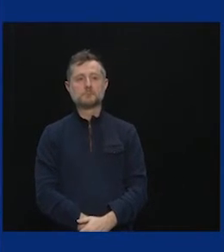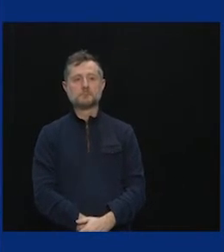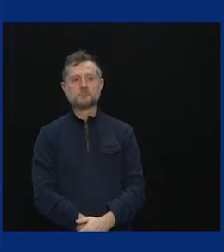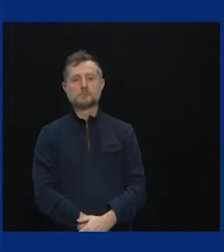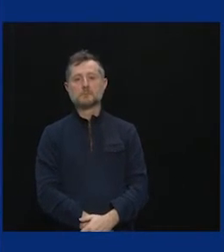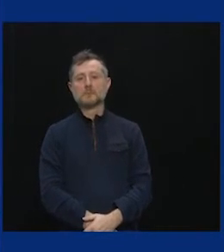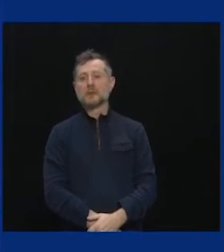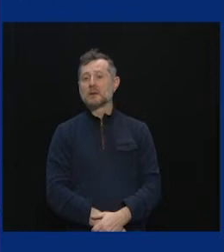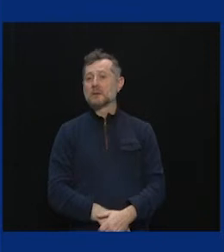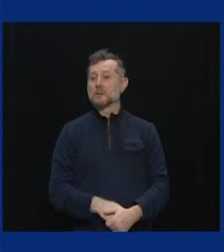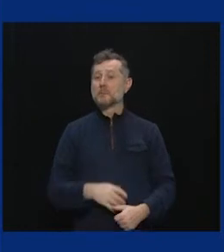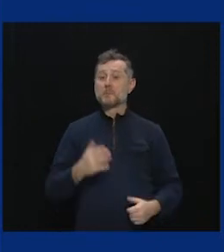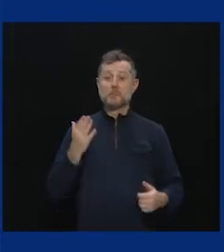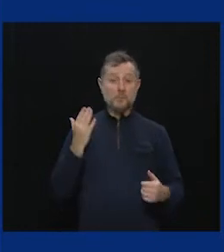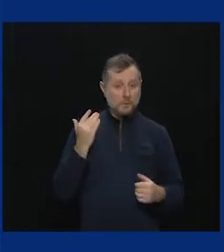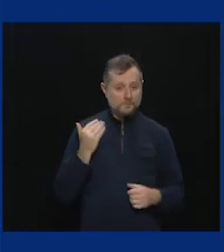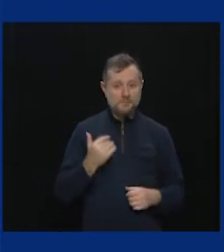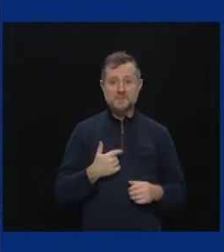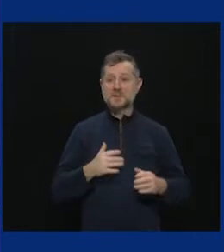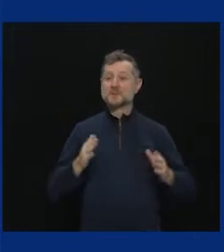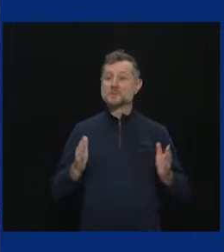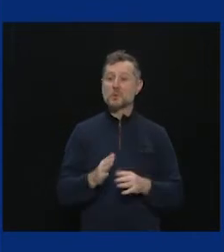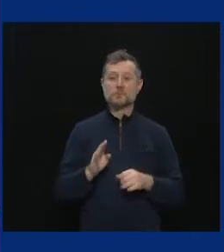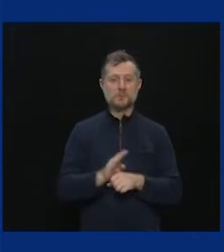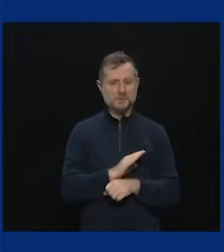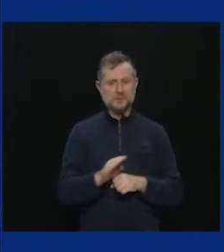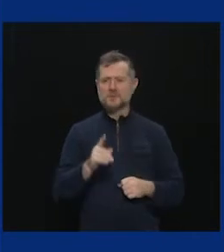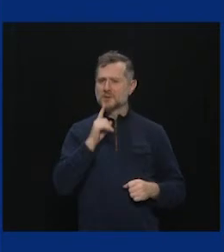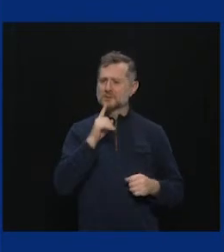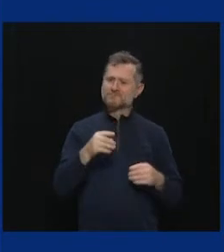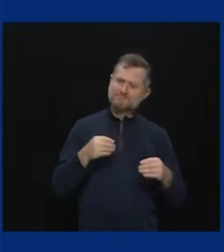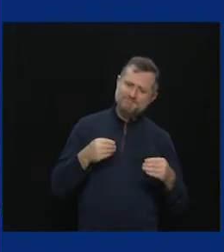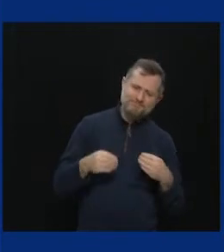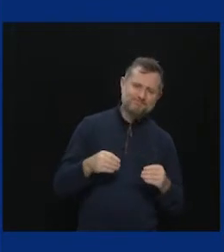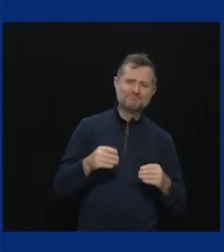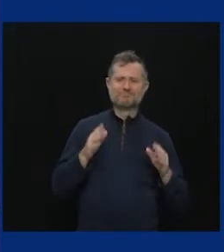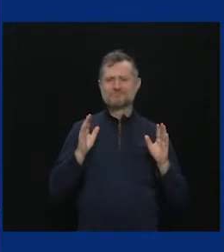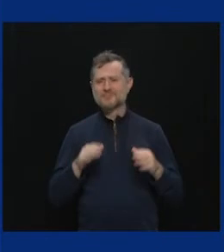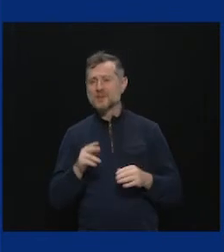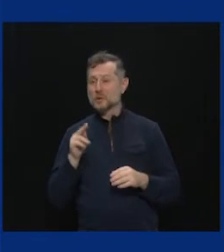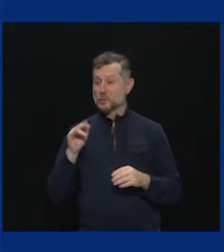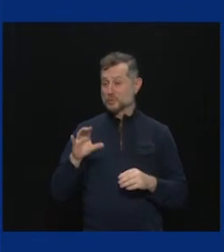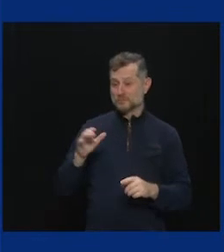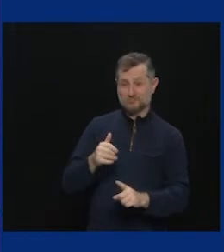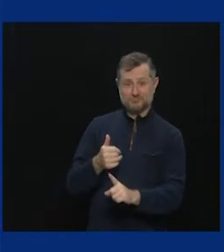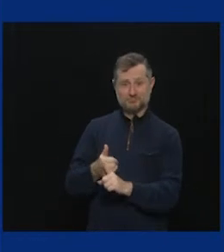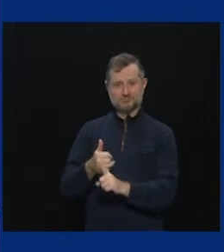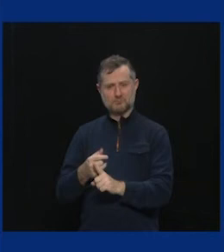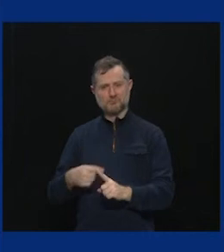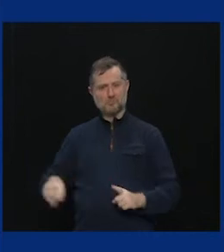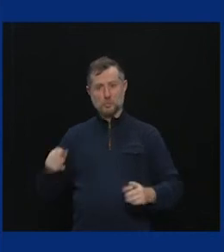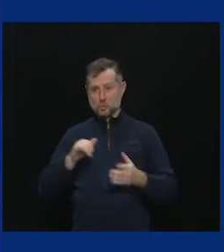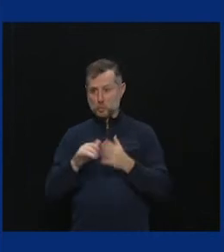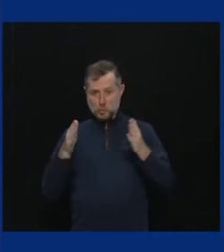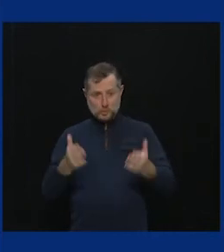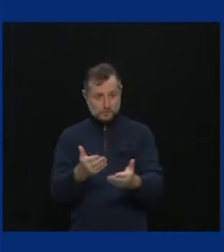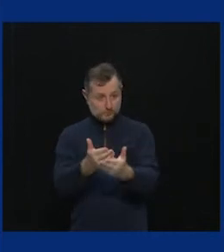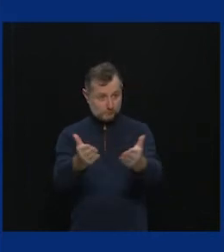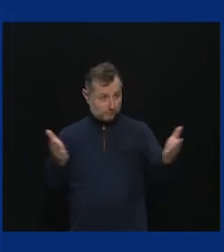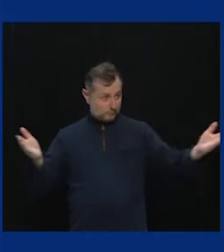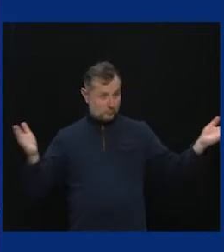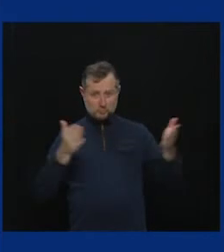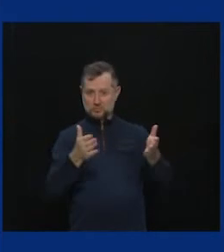Because as resilient as our small businesses and our city and New Yorkers just in general, even during the